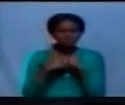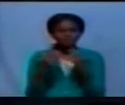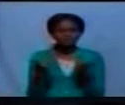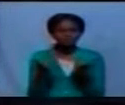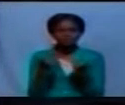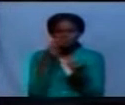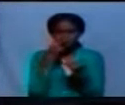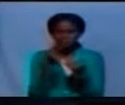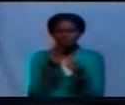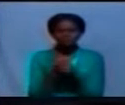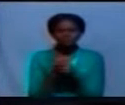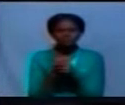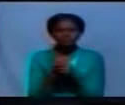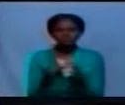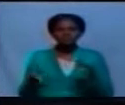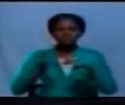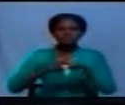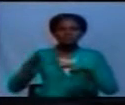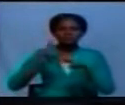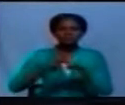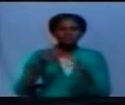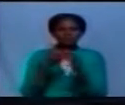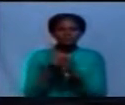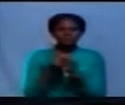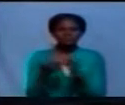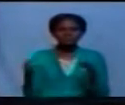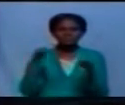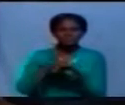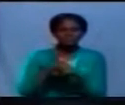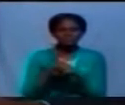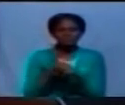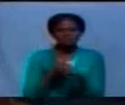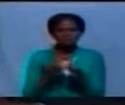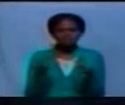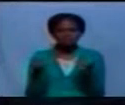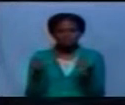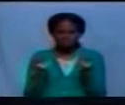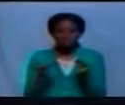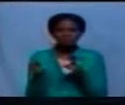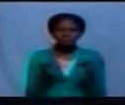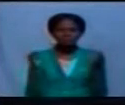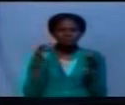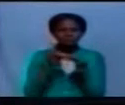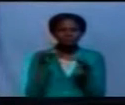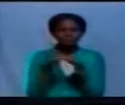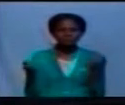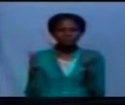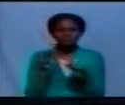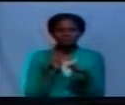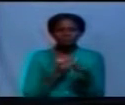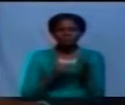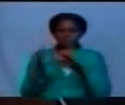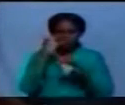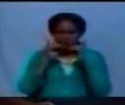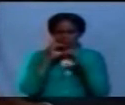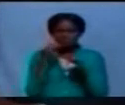terms of increasing the financial inclusion agenda. But obviously, we can do more, especially when we discuss issues